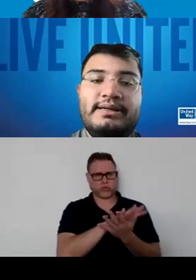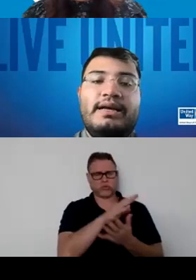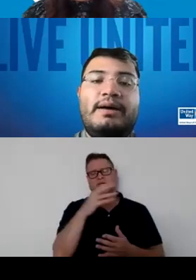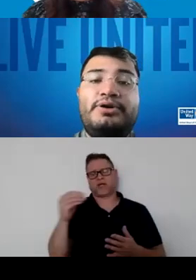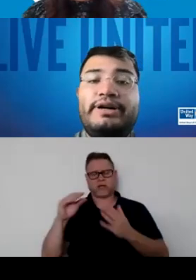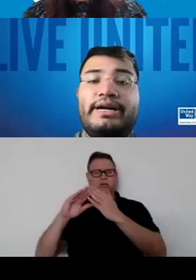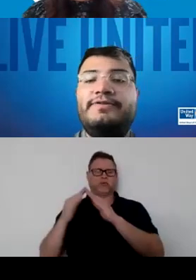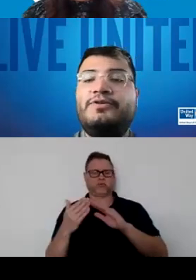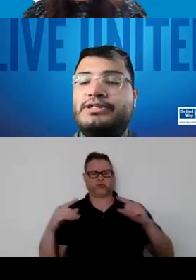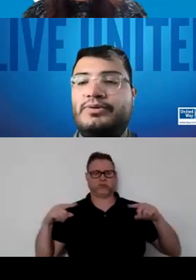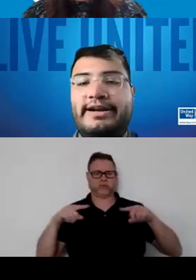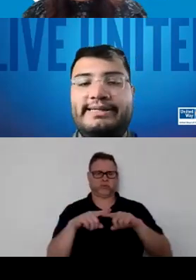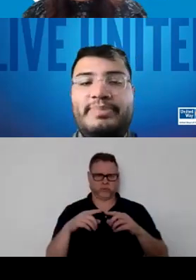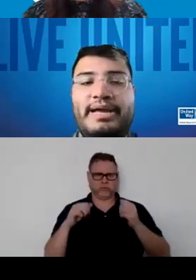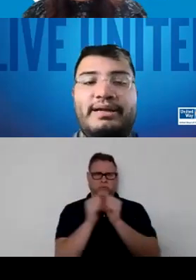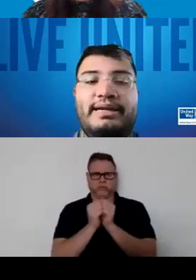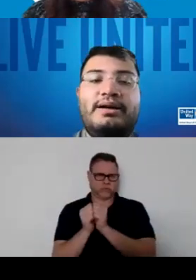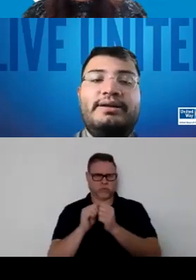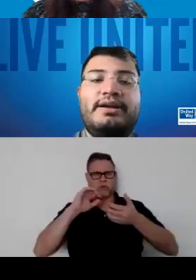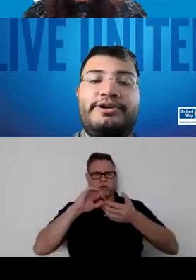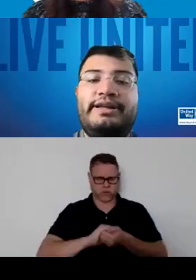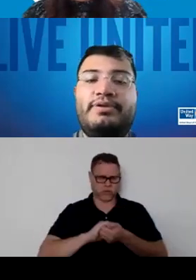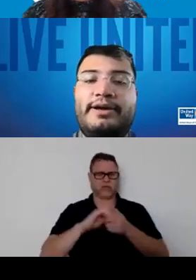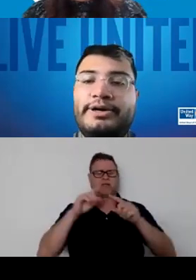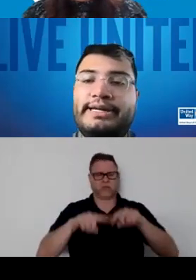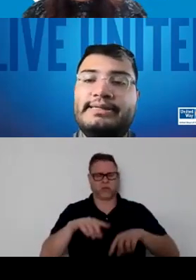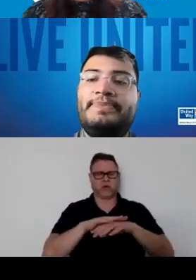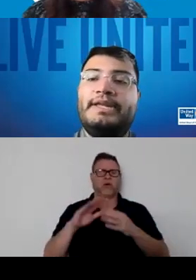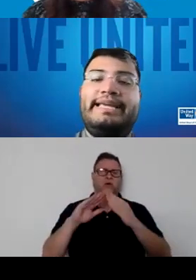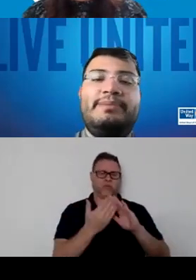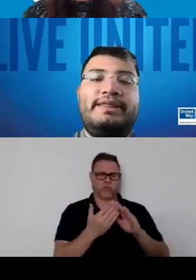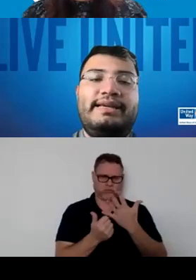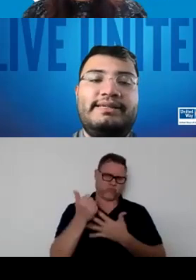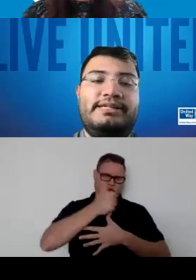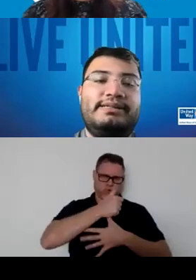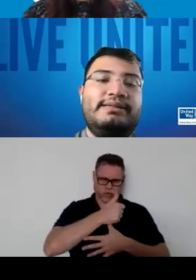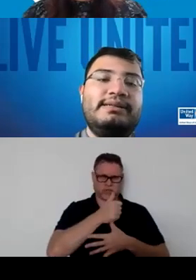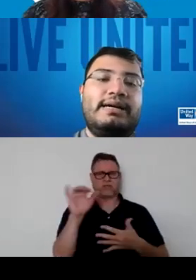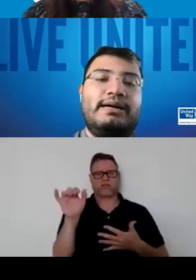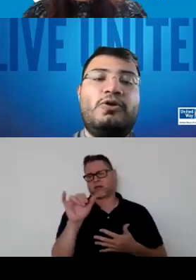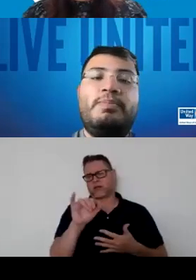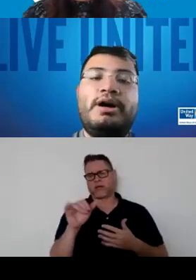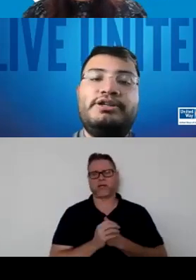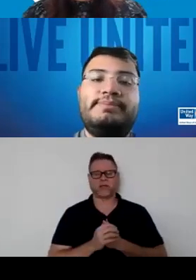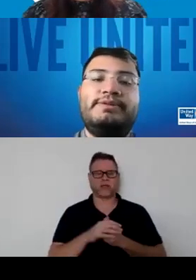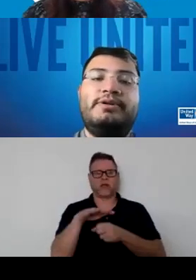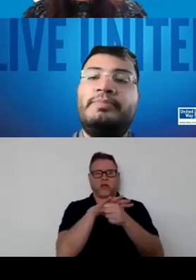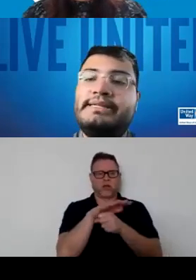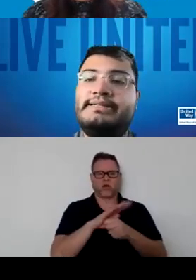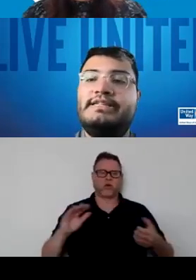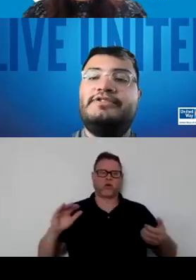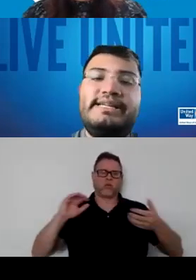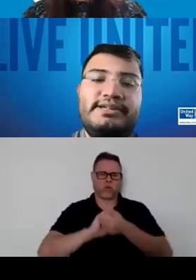communities. Programs, of course, will vary depending on community priorities. They can be things such as local partnerships with